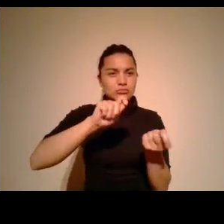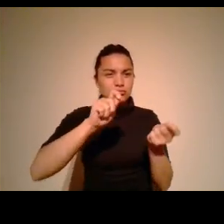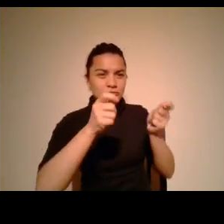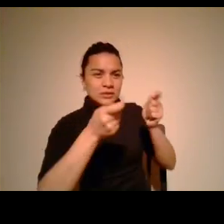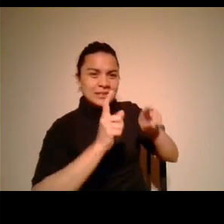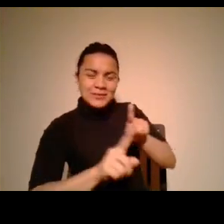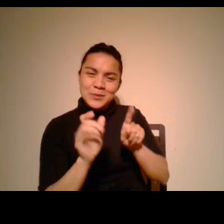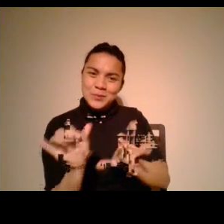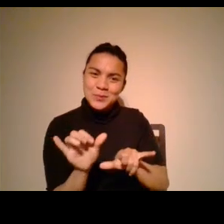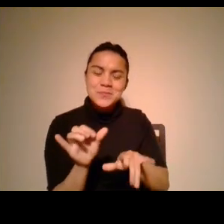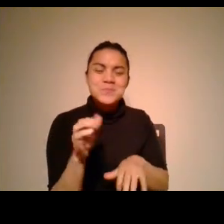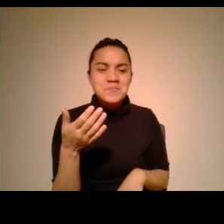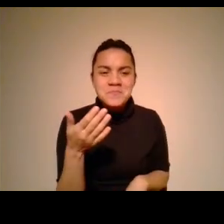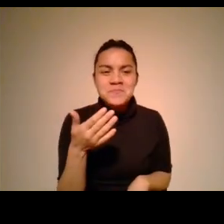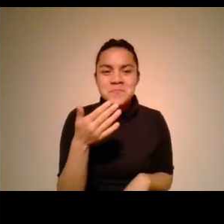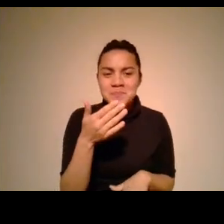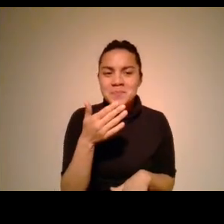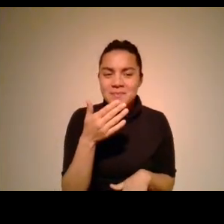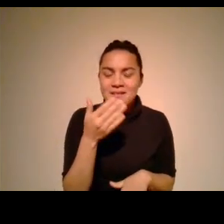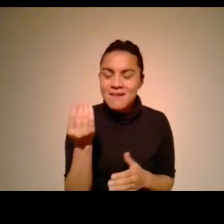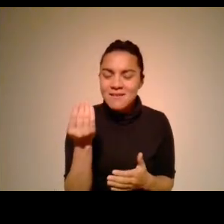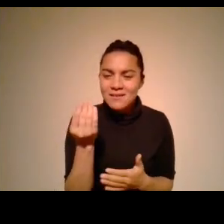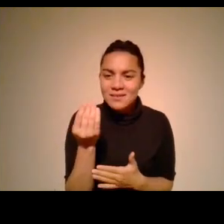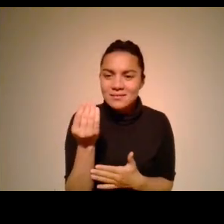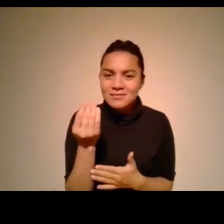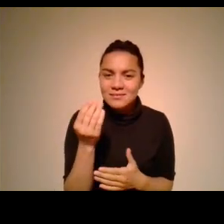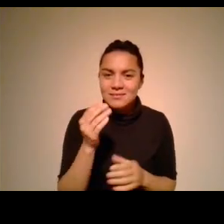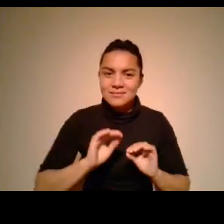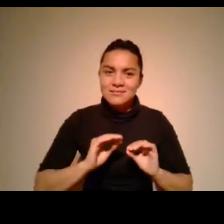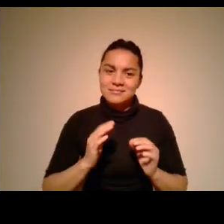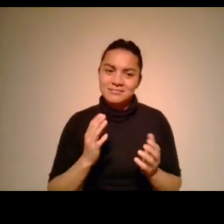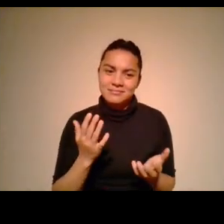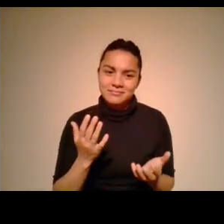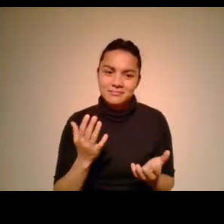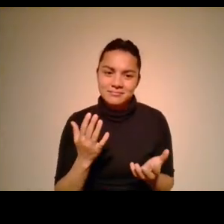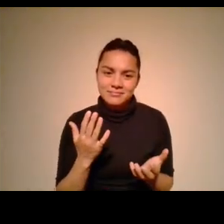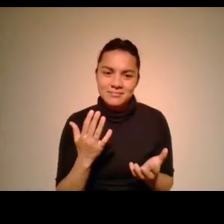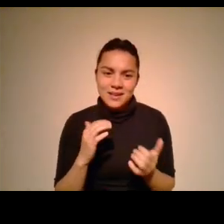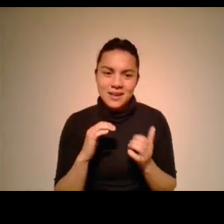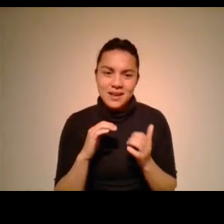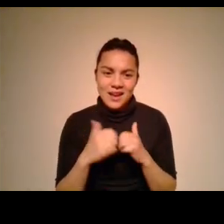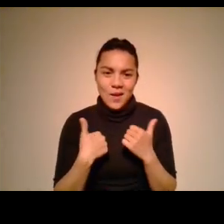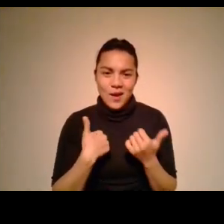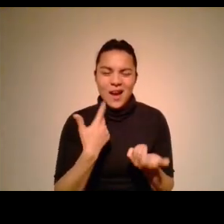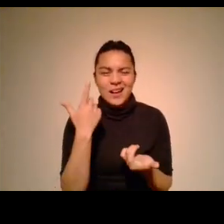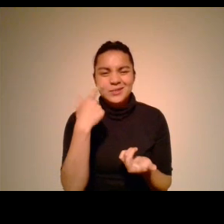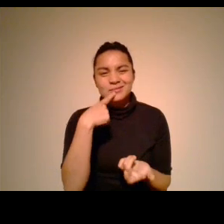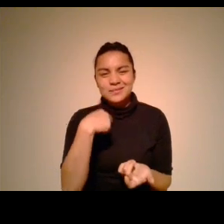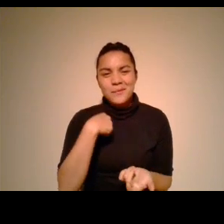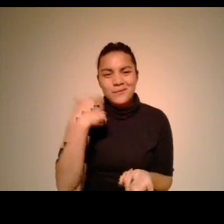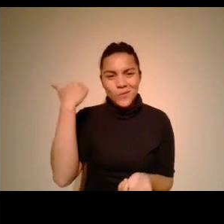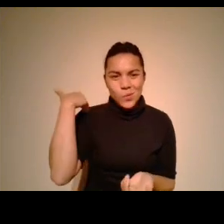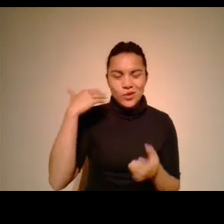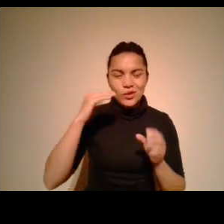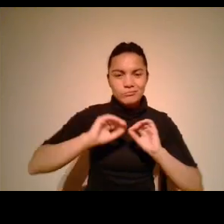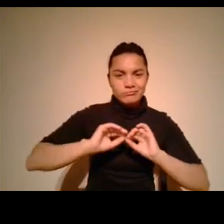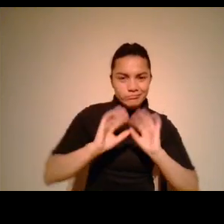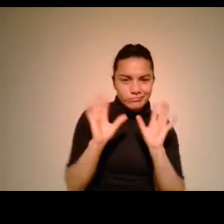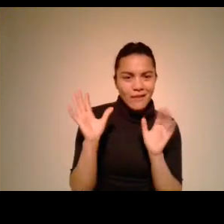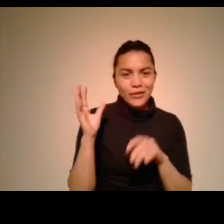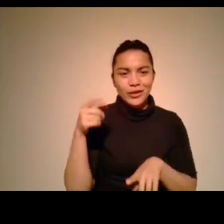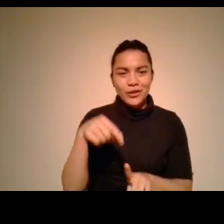And the ways that sort of this is the most overt is that my experience of socially transitioning,